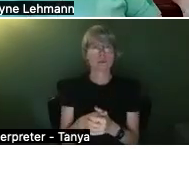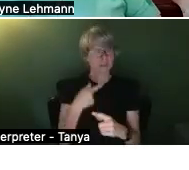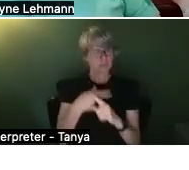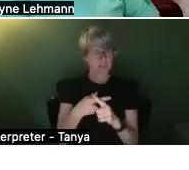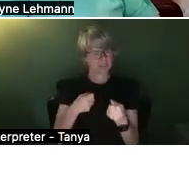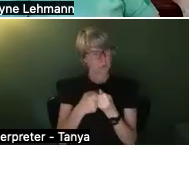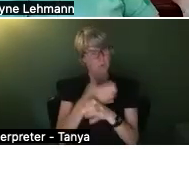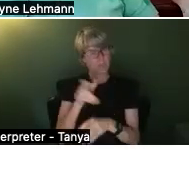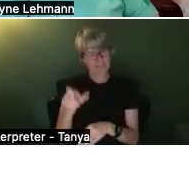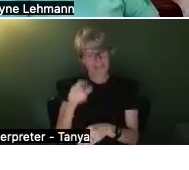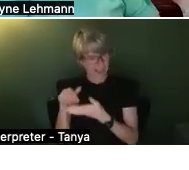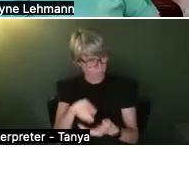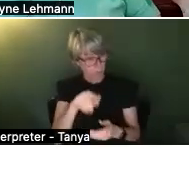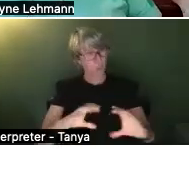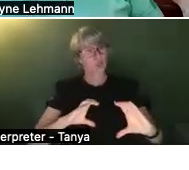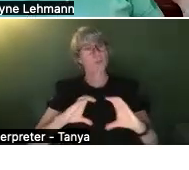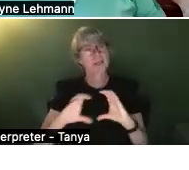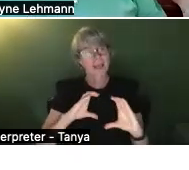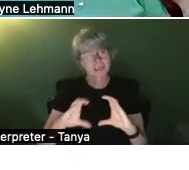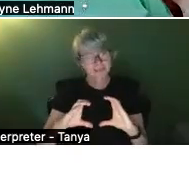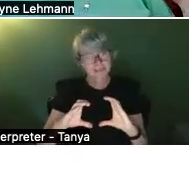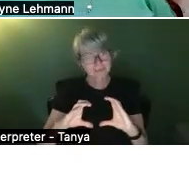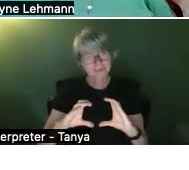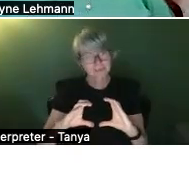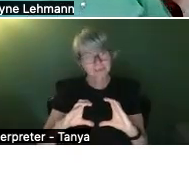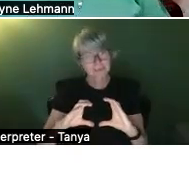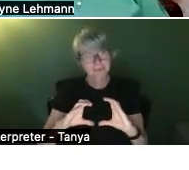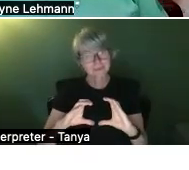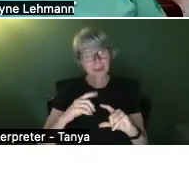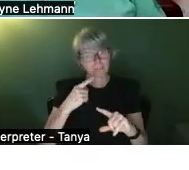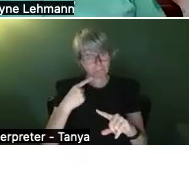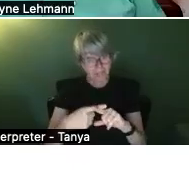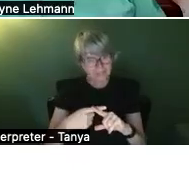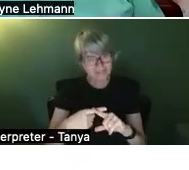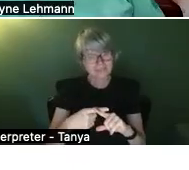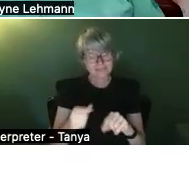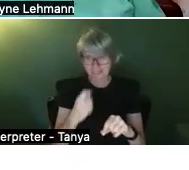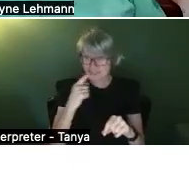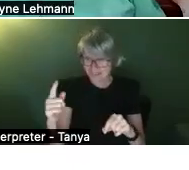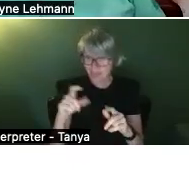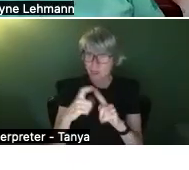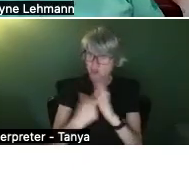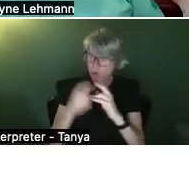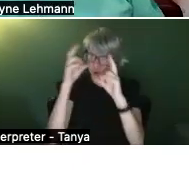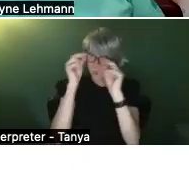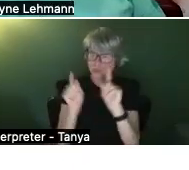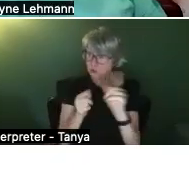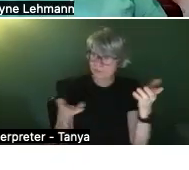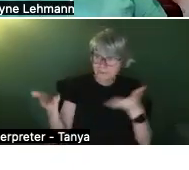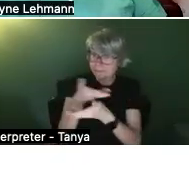help her communicate, but also communicate back to the health professionals as well.